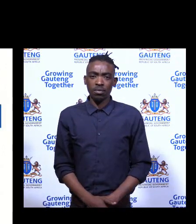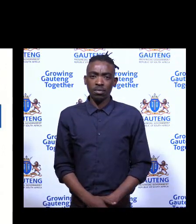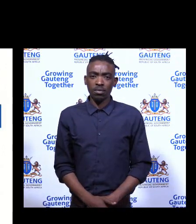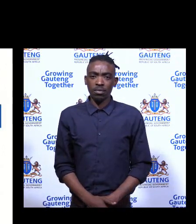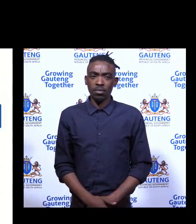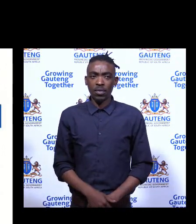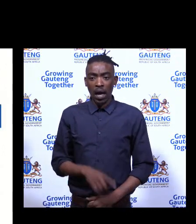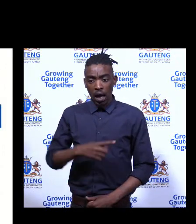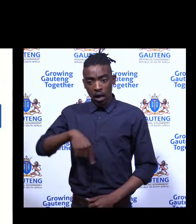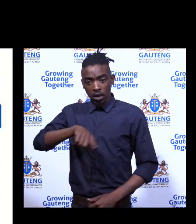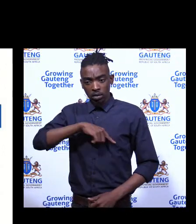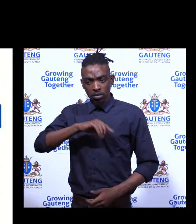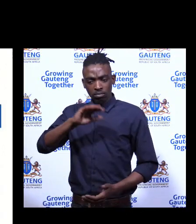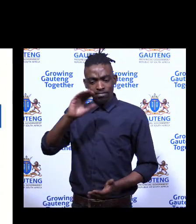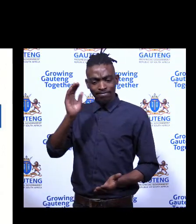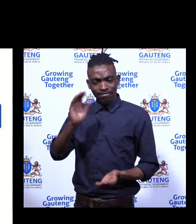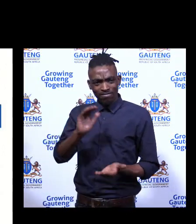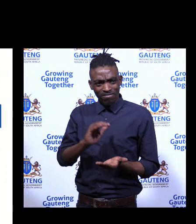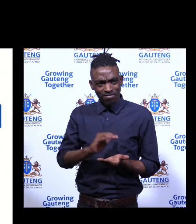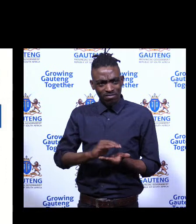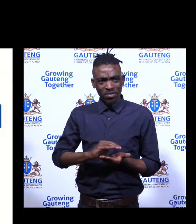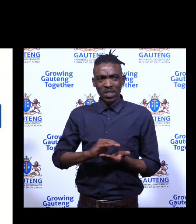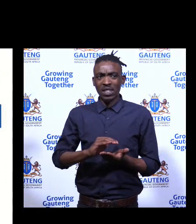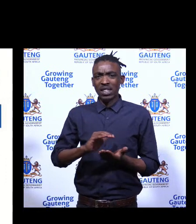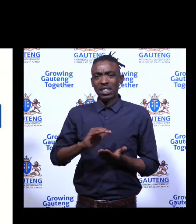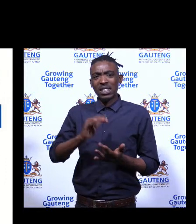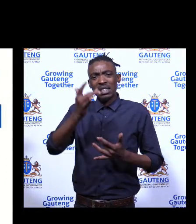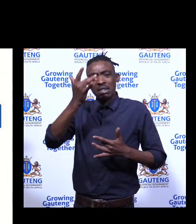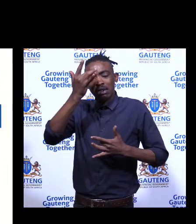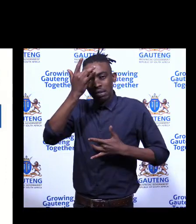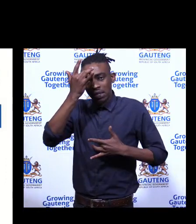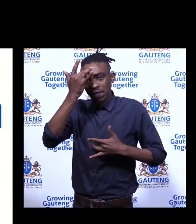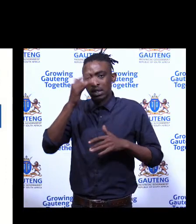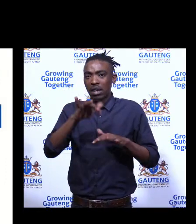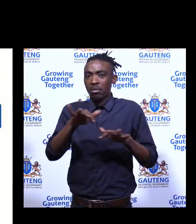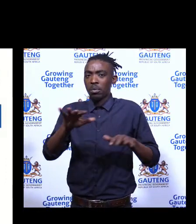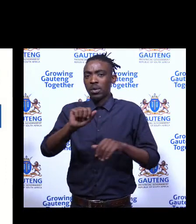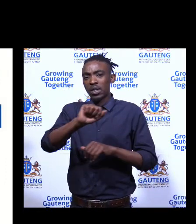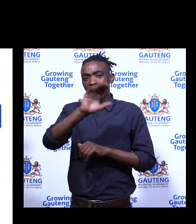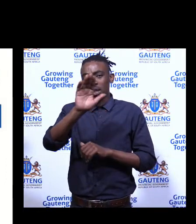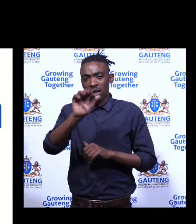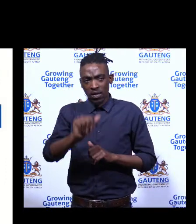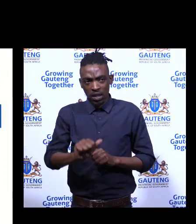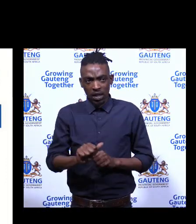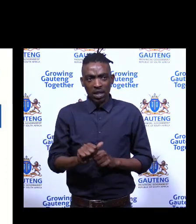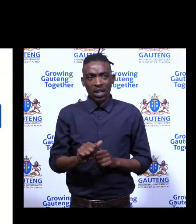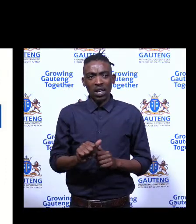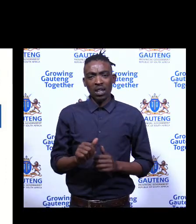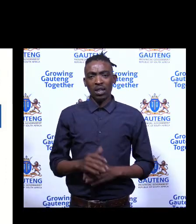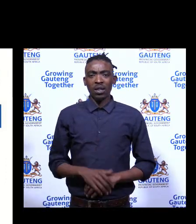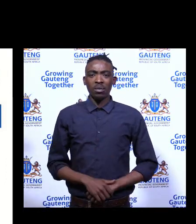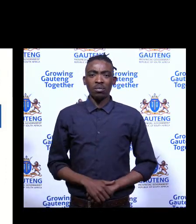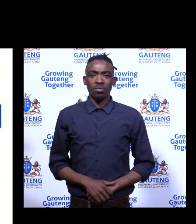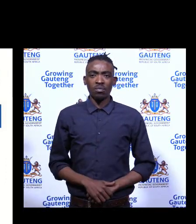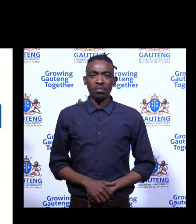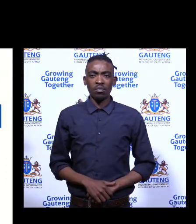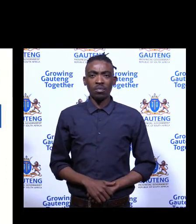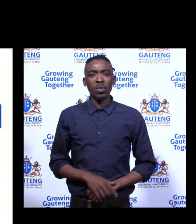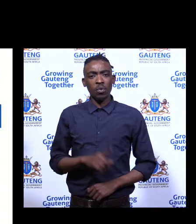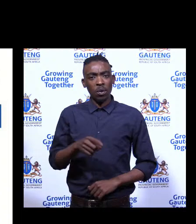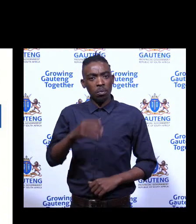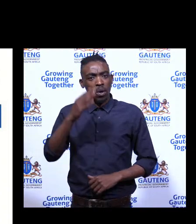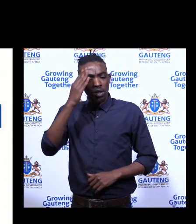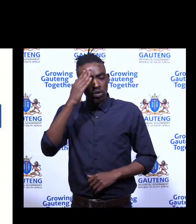reduce the possibility of a further transmission from one positive case to